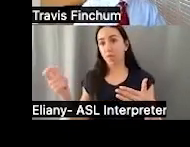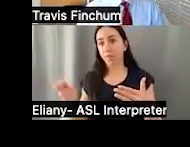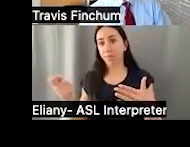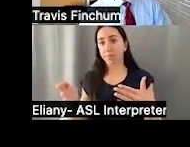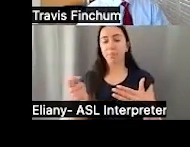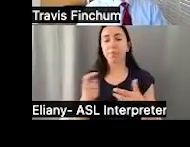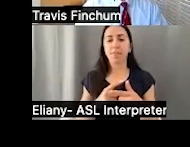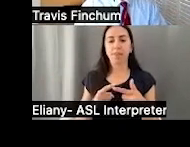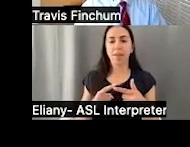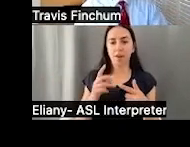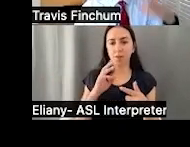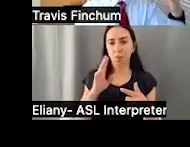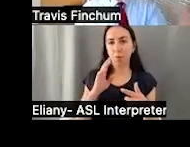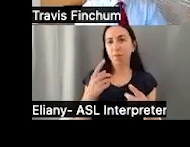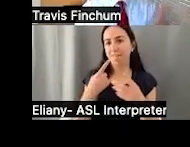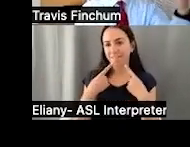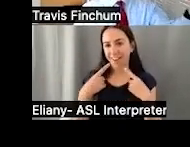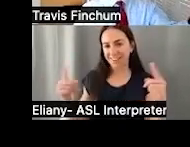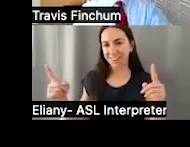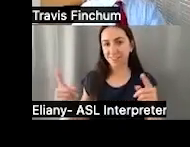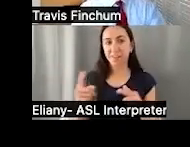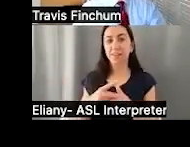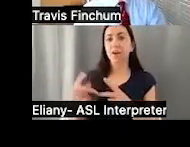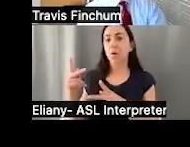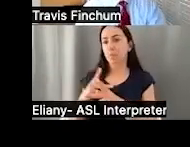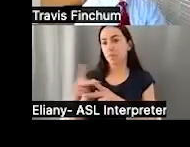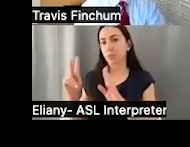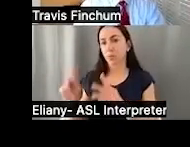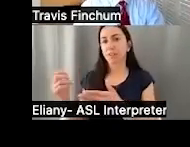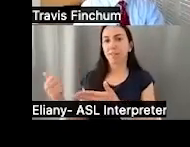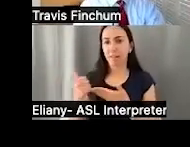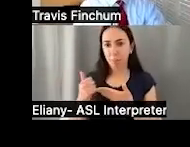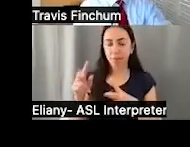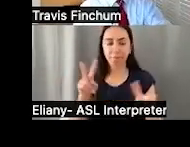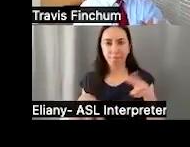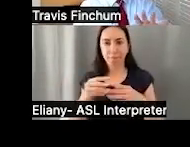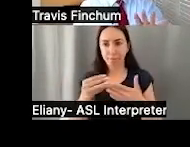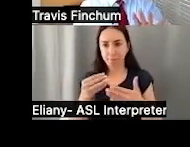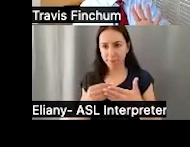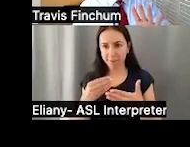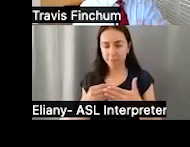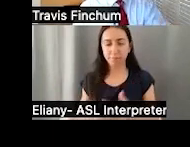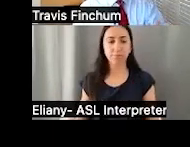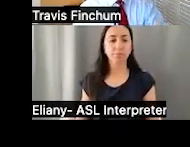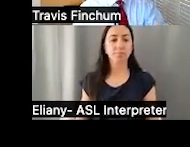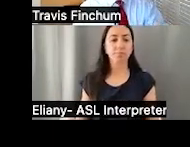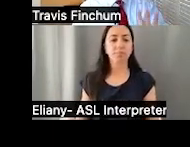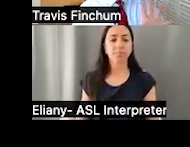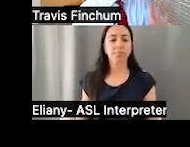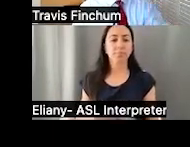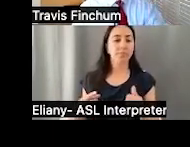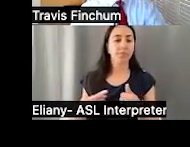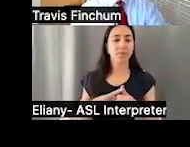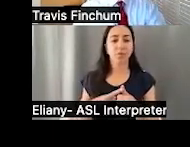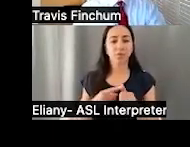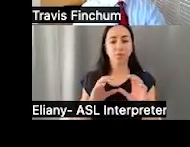more cost effective. And now I can have a professional and can oversee it. And in this first party,